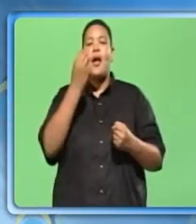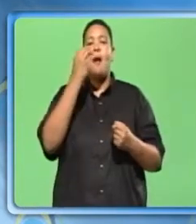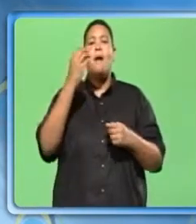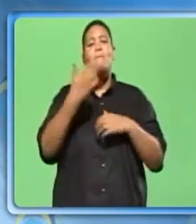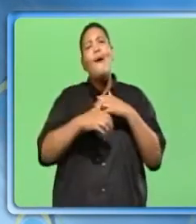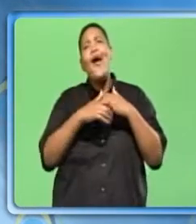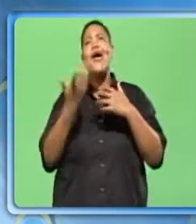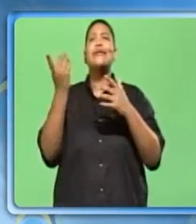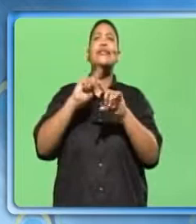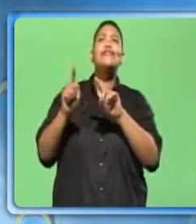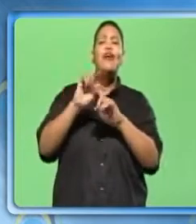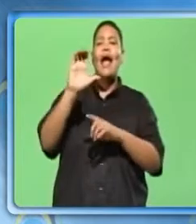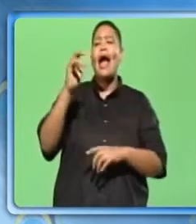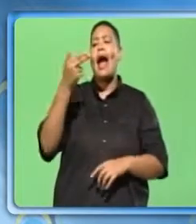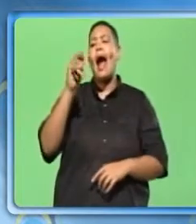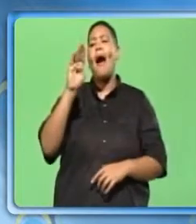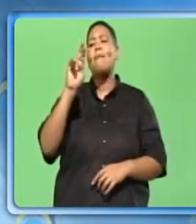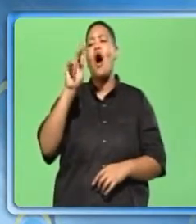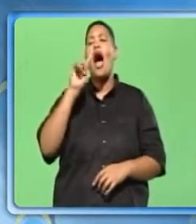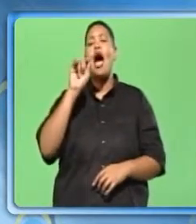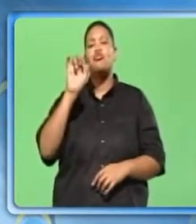called carbohydrases.